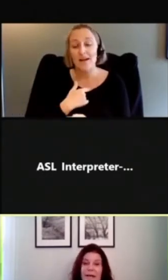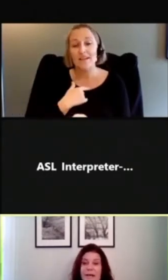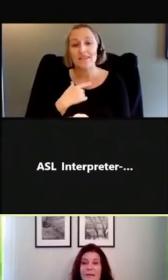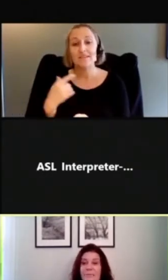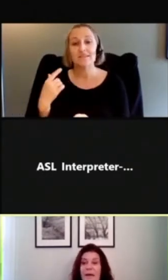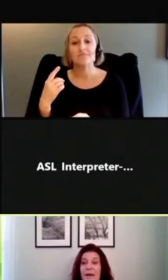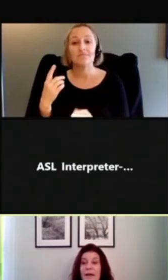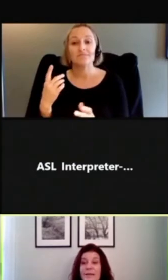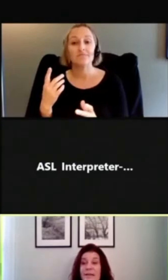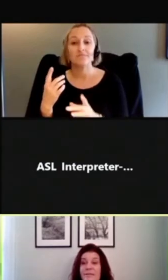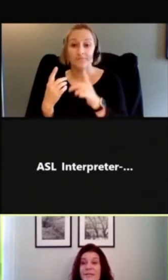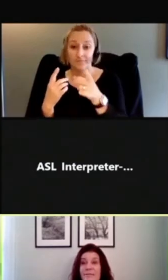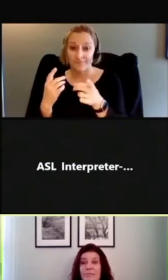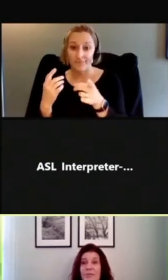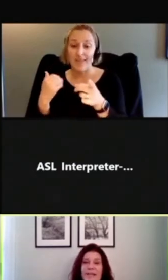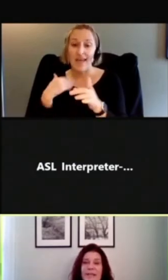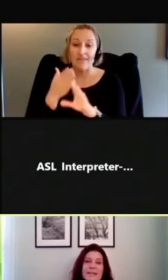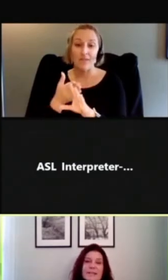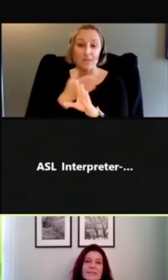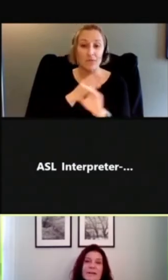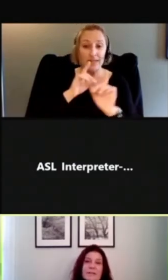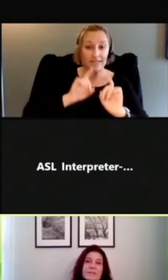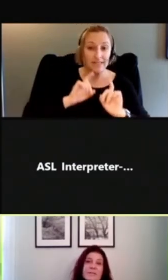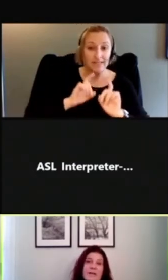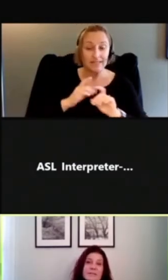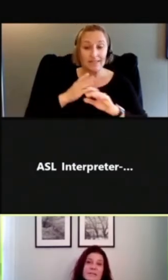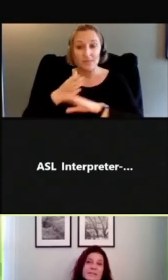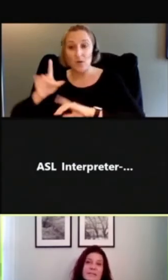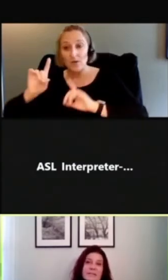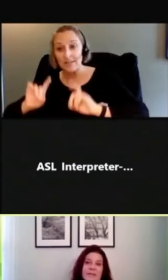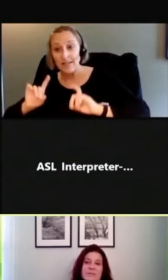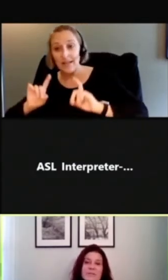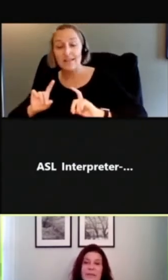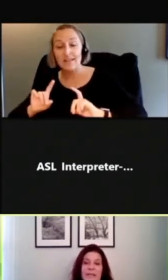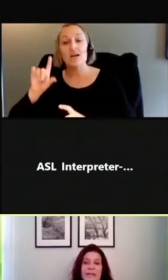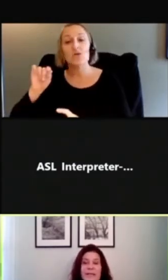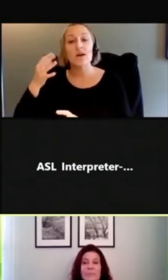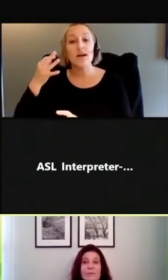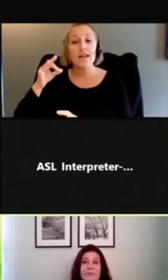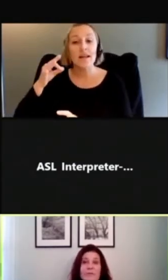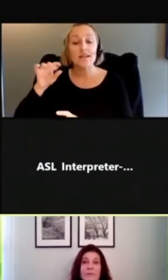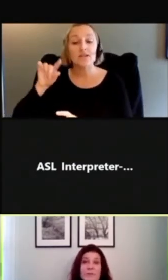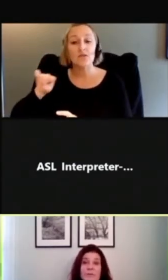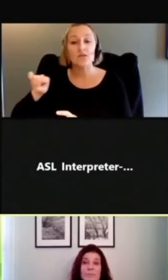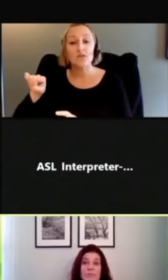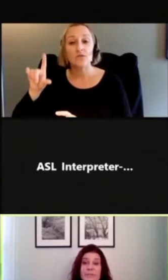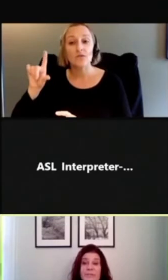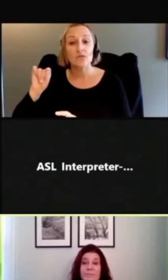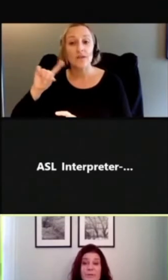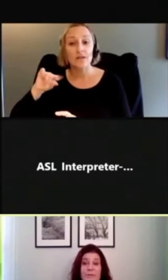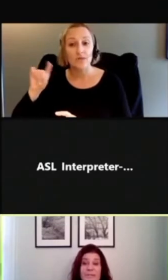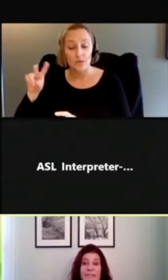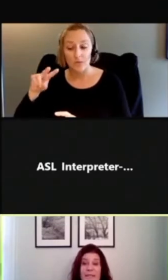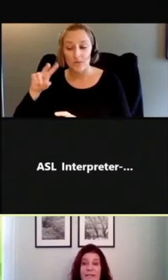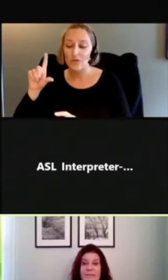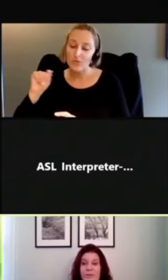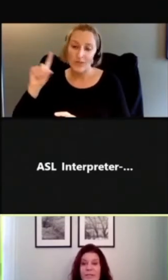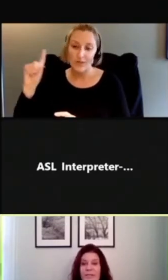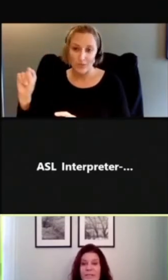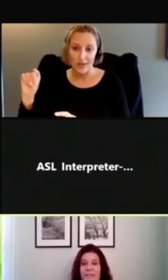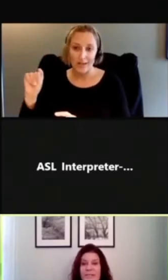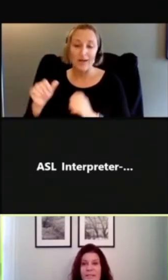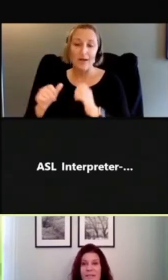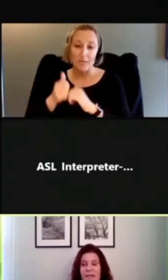tests and 77% in 2019 to 2020 improved their score from the pre to the post. And again,